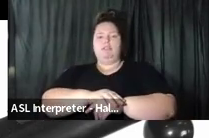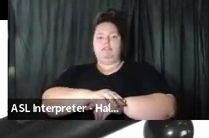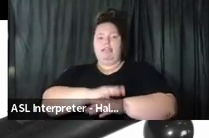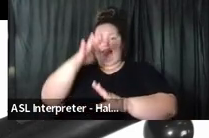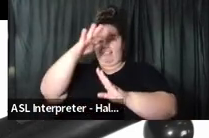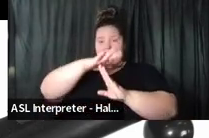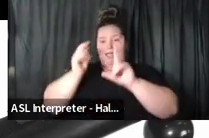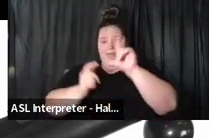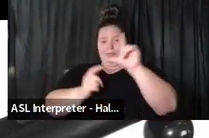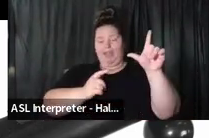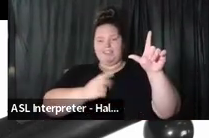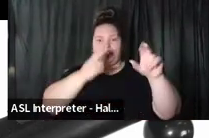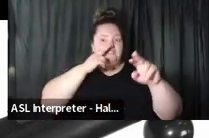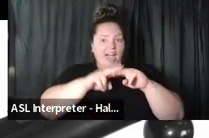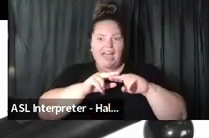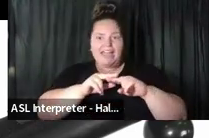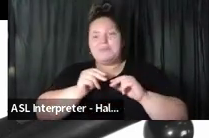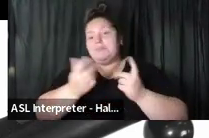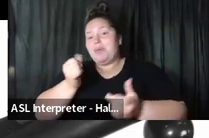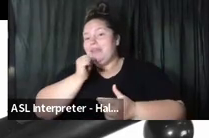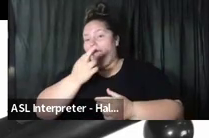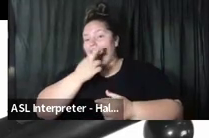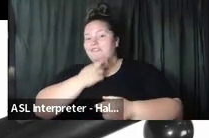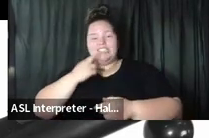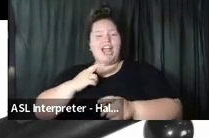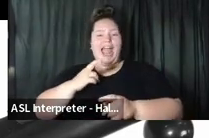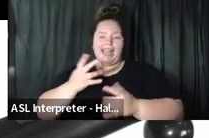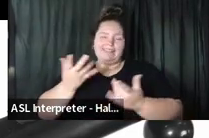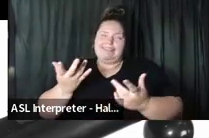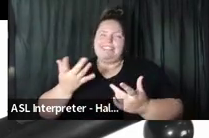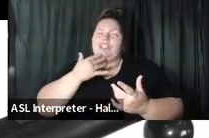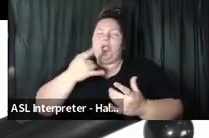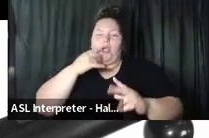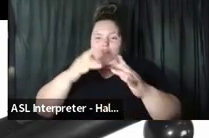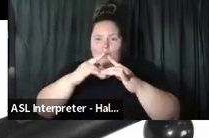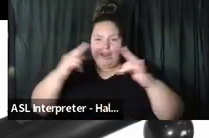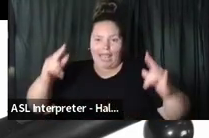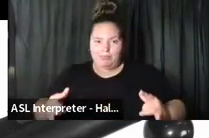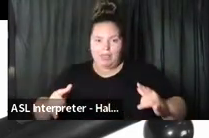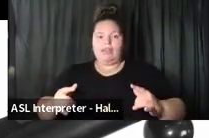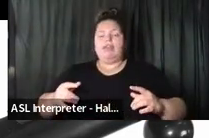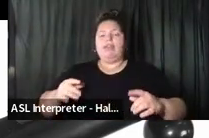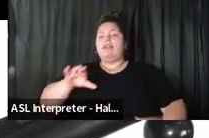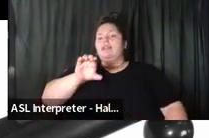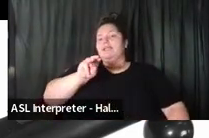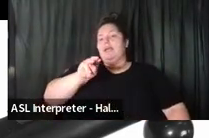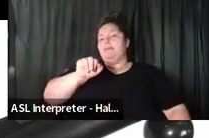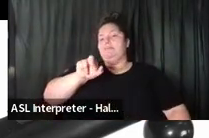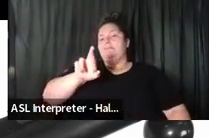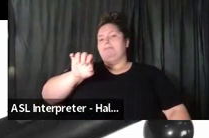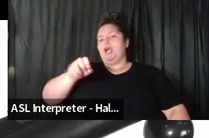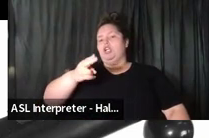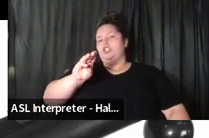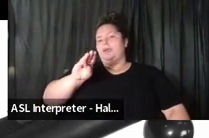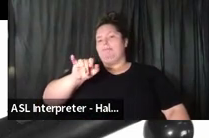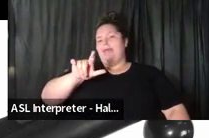for a restaurant, recommend when you're camping. It is a marshmallow roasting stick that can extend so you don't have to get too close